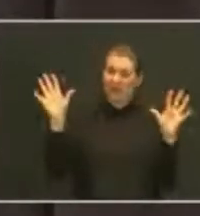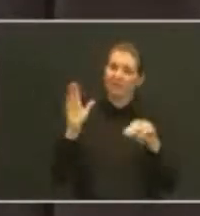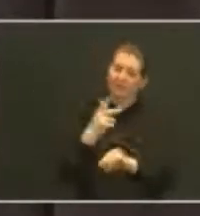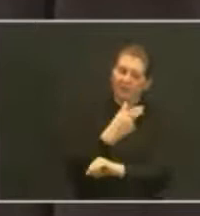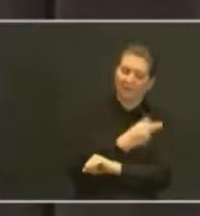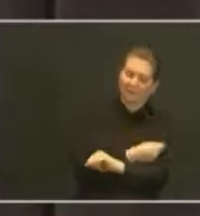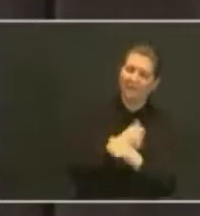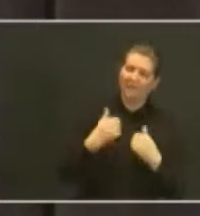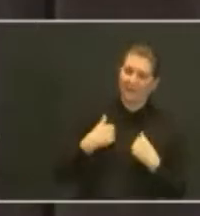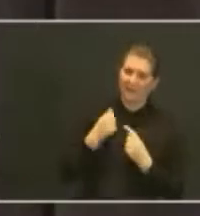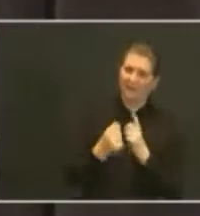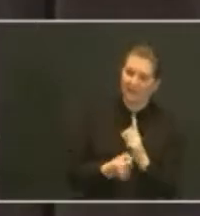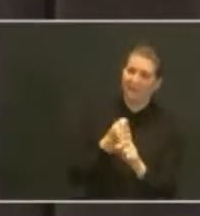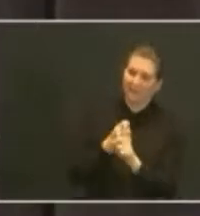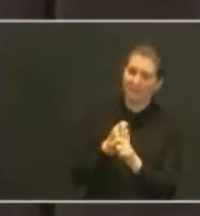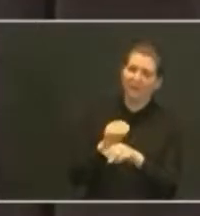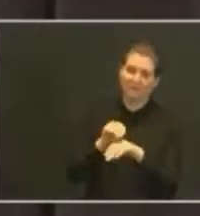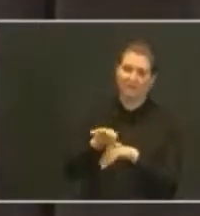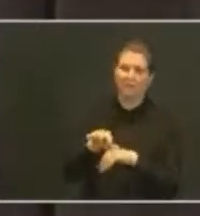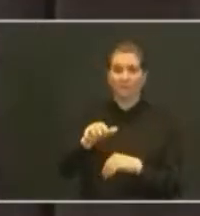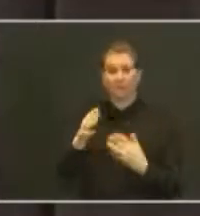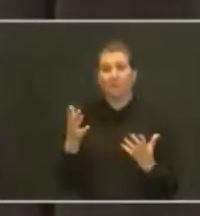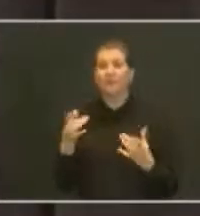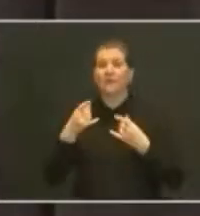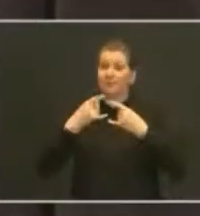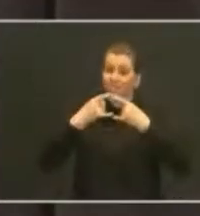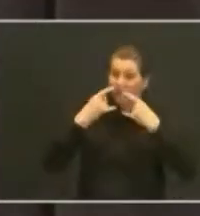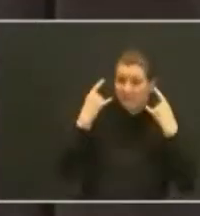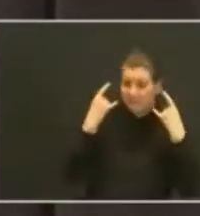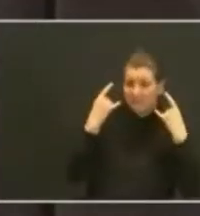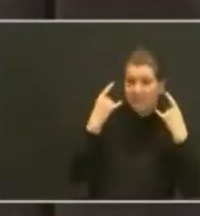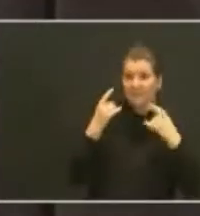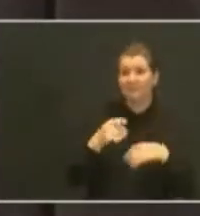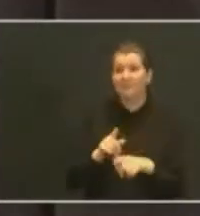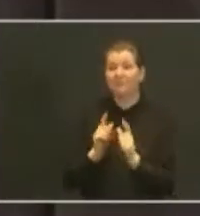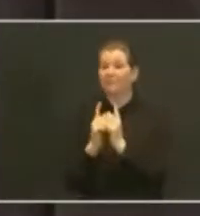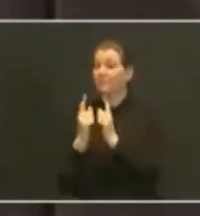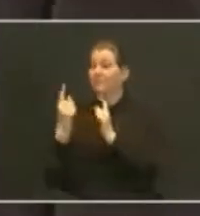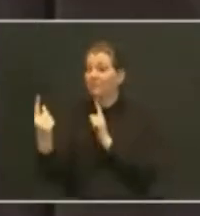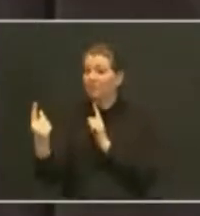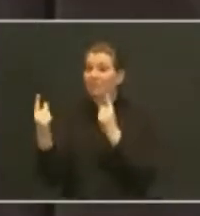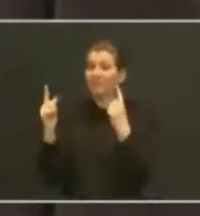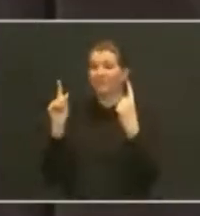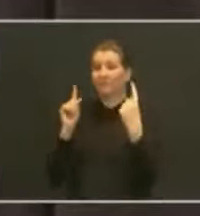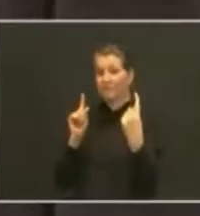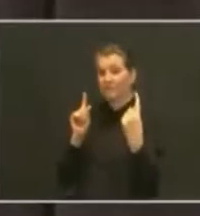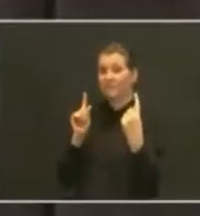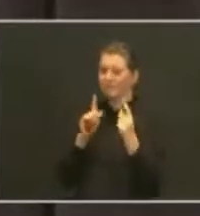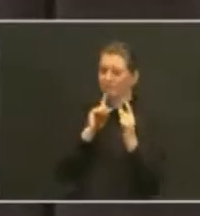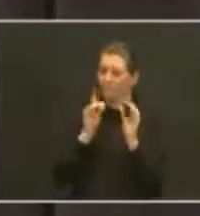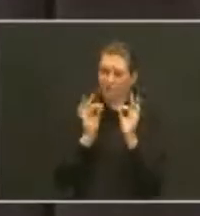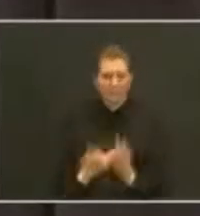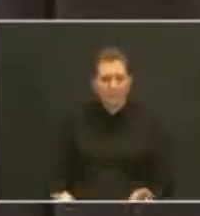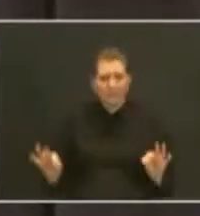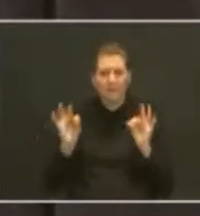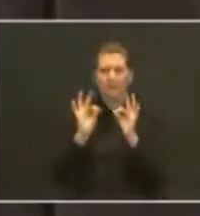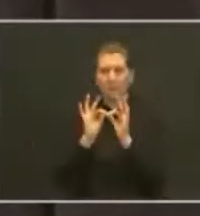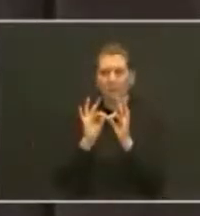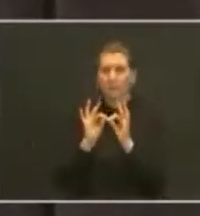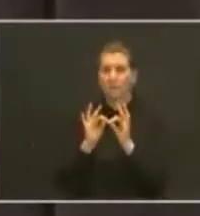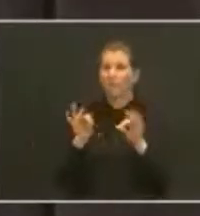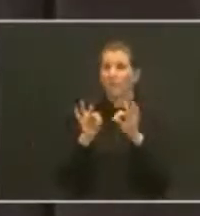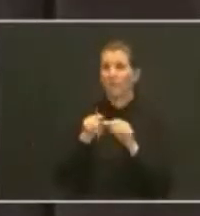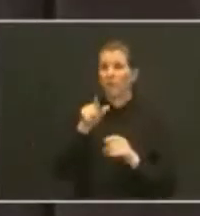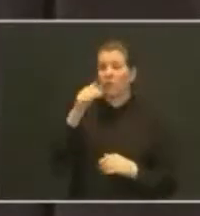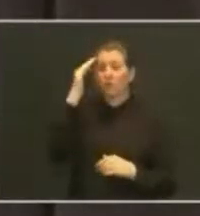the vaccine. Mask wearing and social distancing are huge, and we know that treatment with monoclonal antibodies is